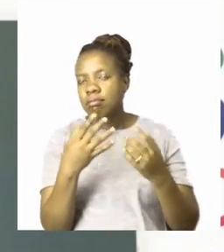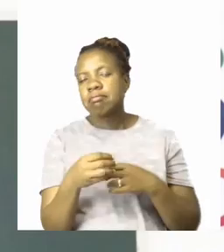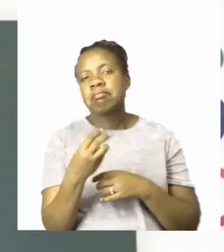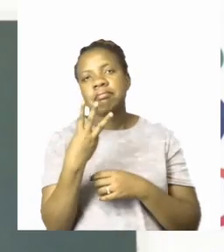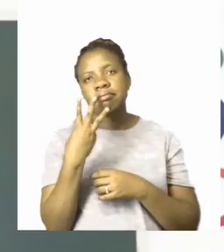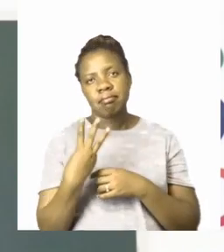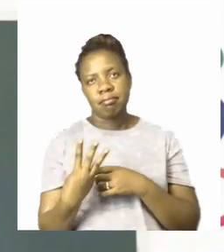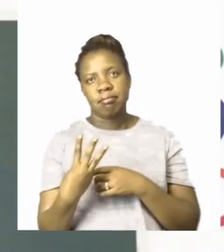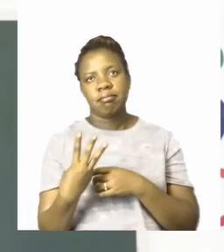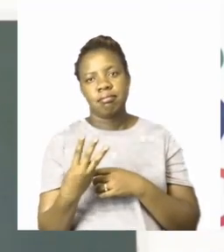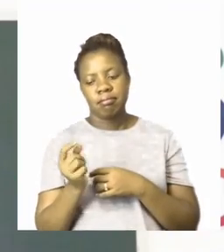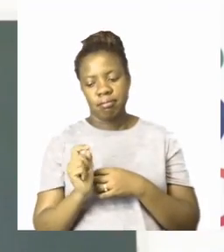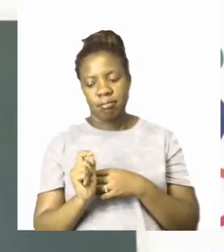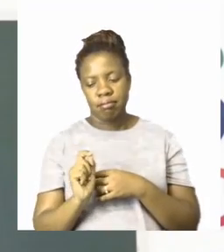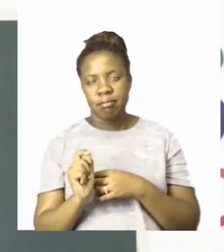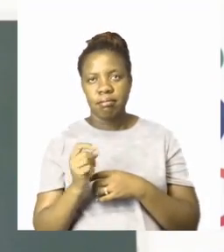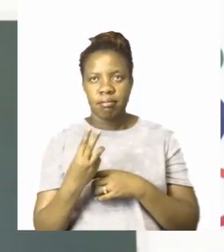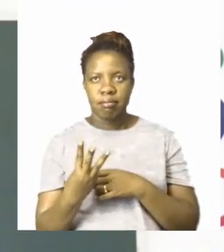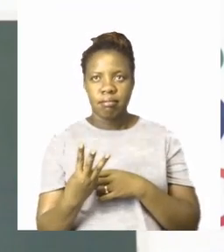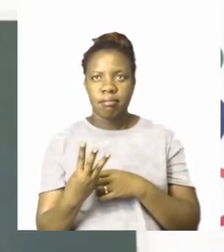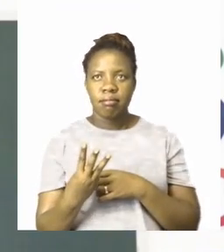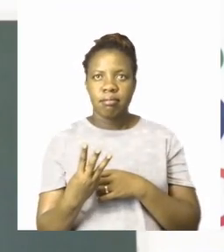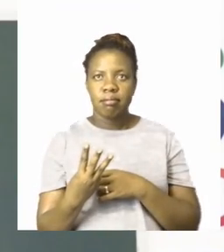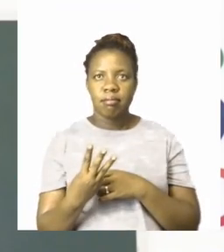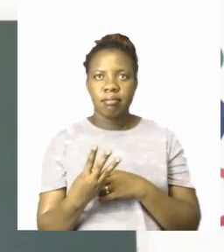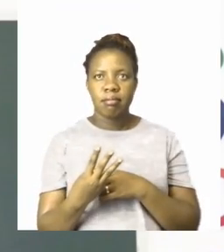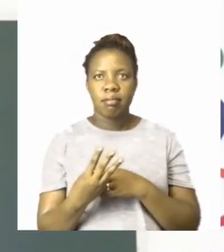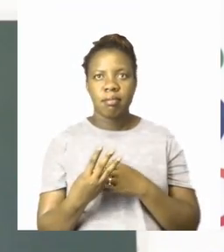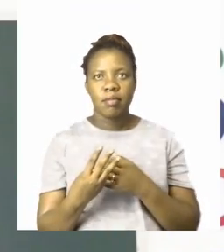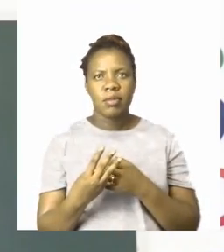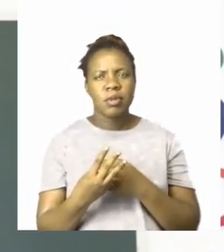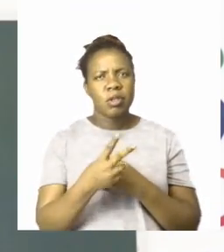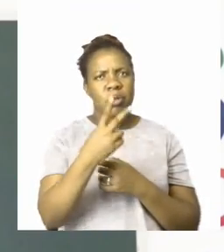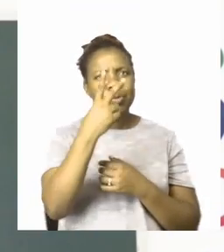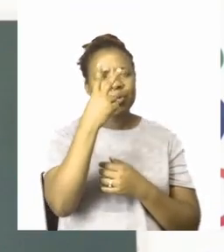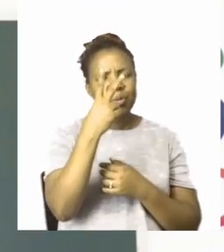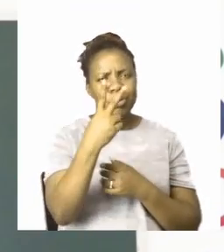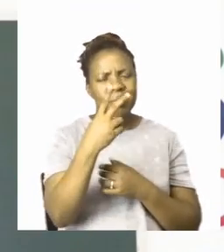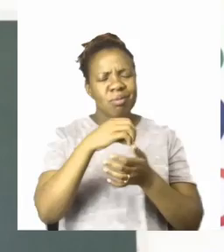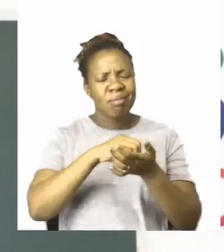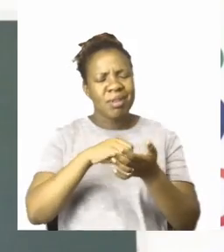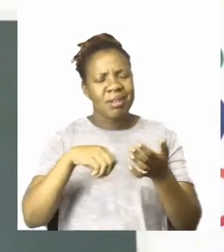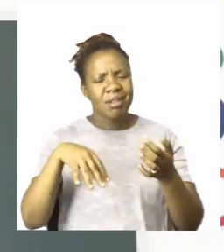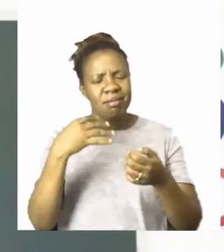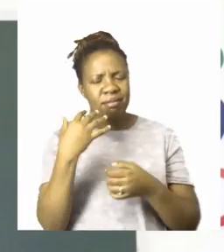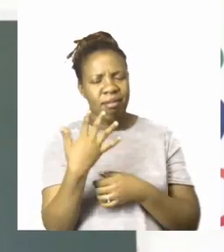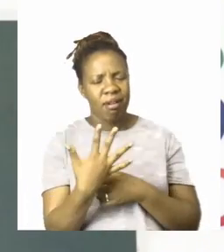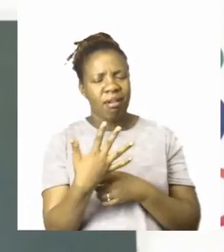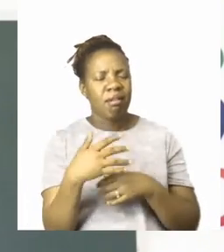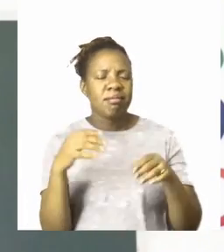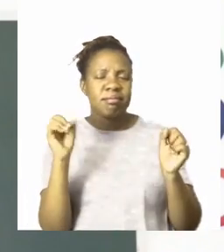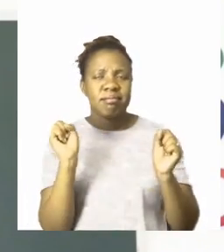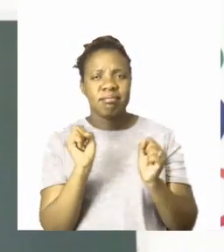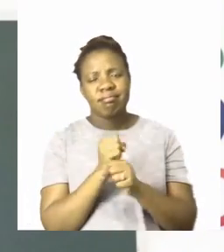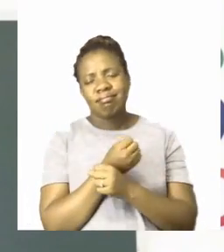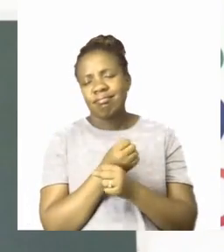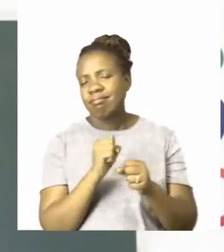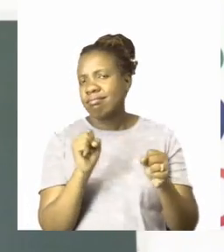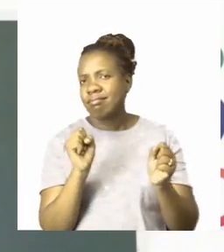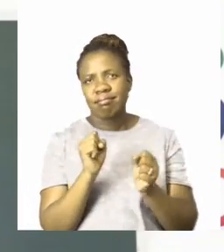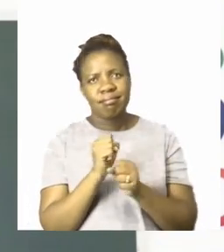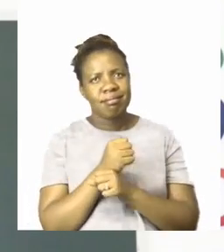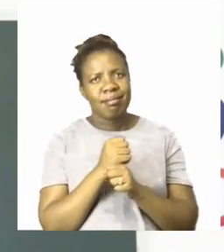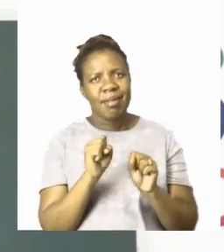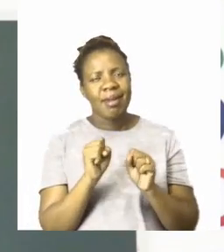3. Then we say 2 minus 5. Now, once